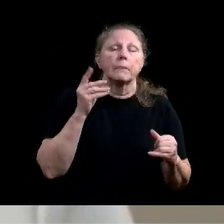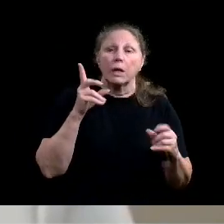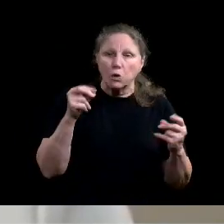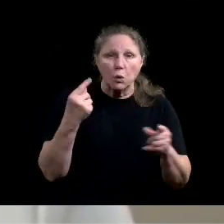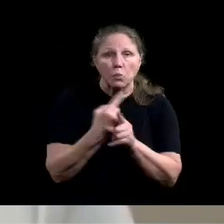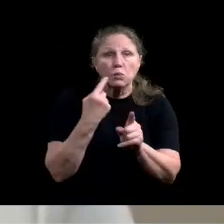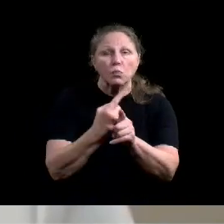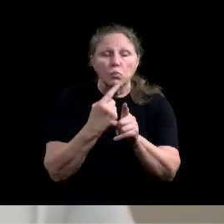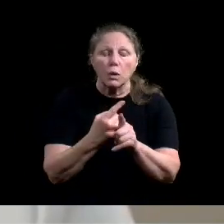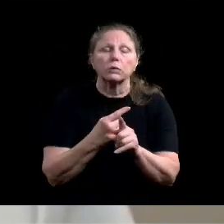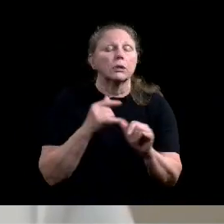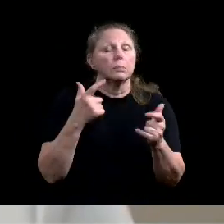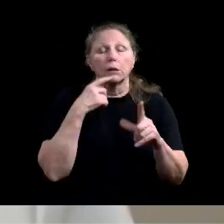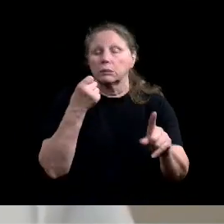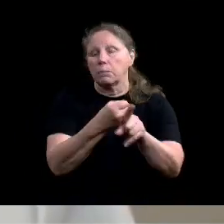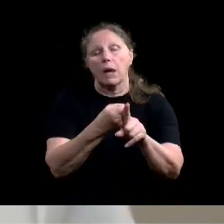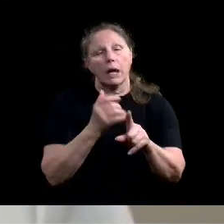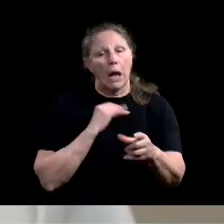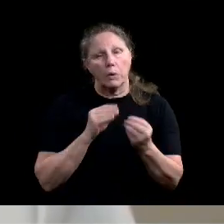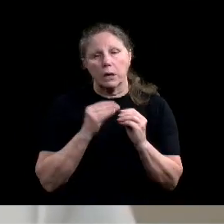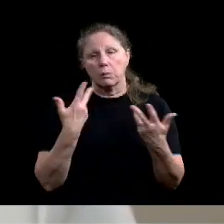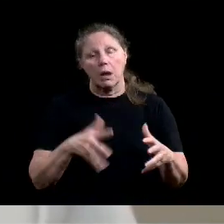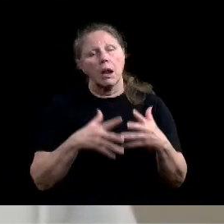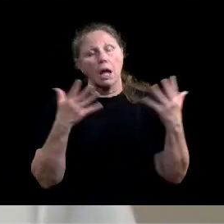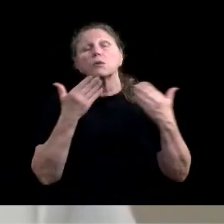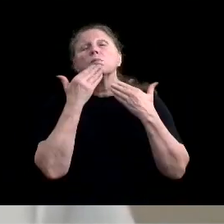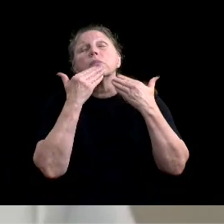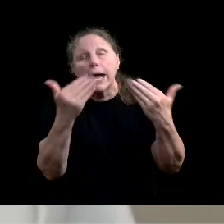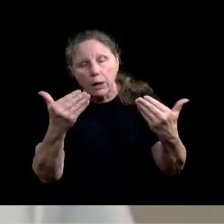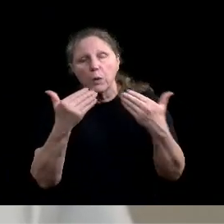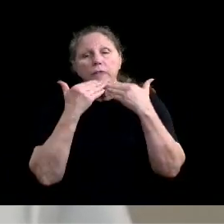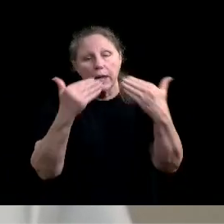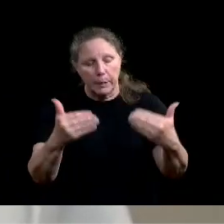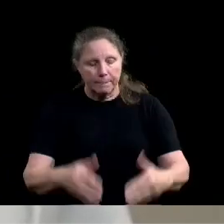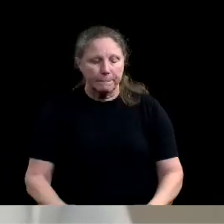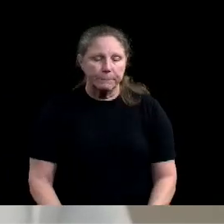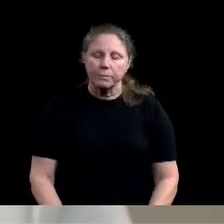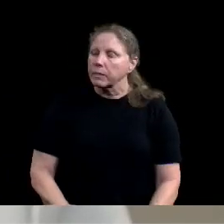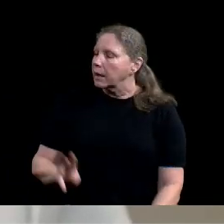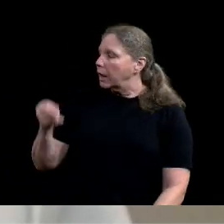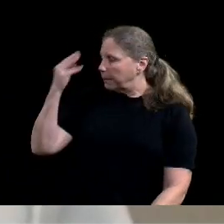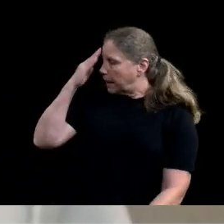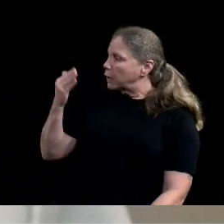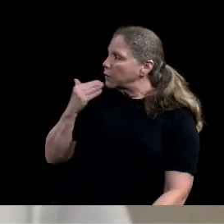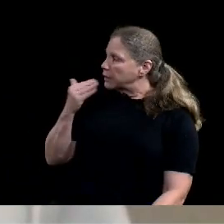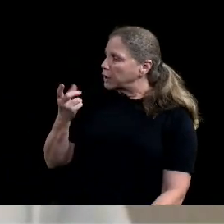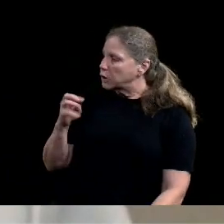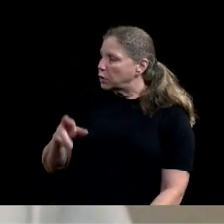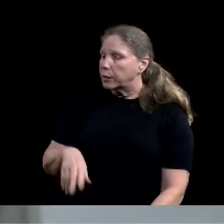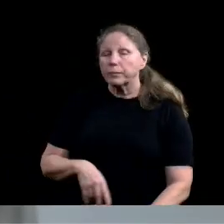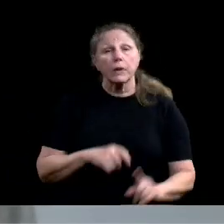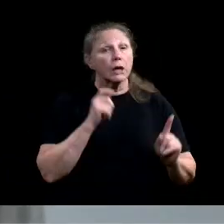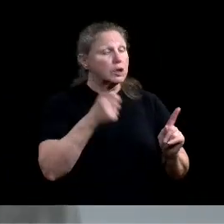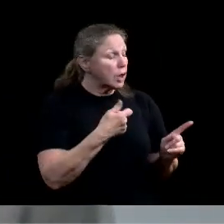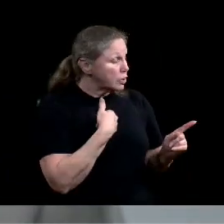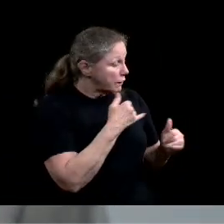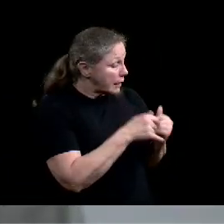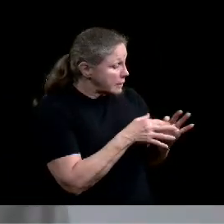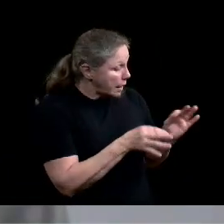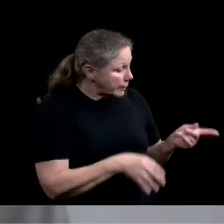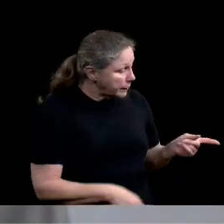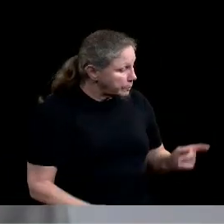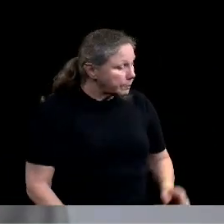you. Thank you, Dr. Griggs. Judge Felton. Well, COVID-19 or